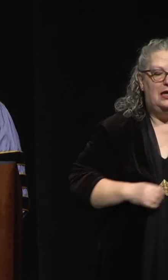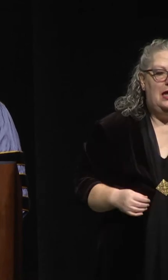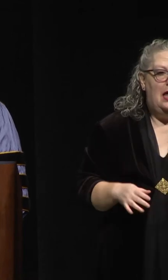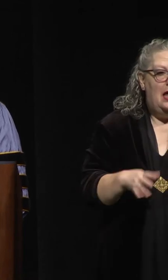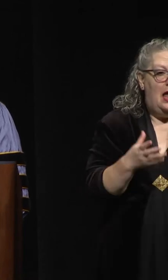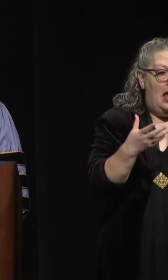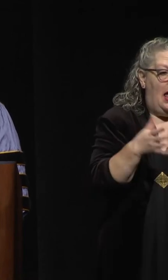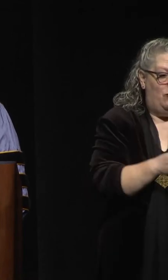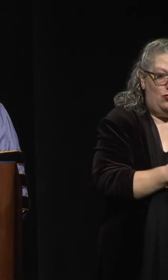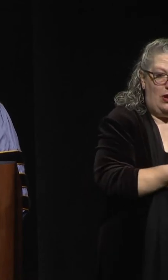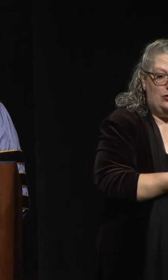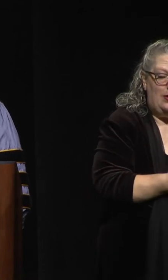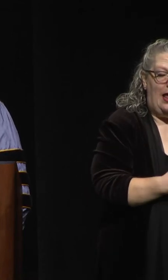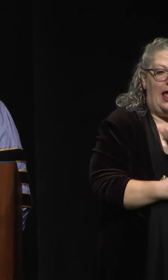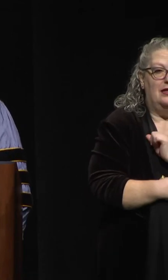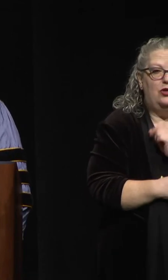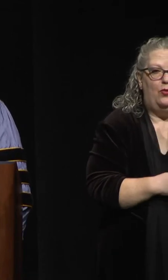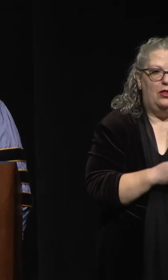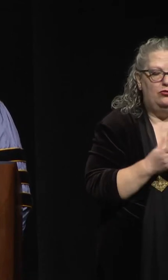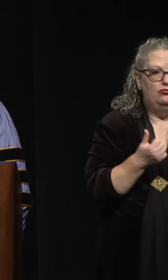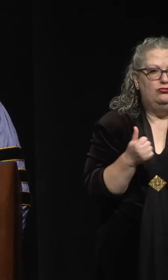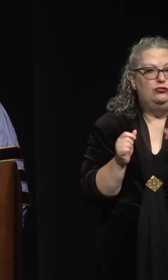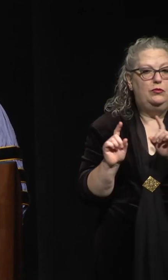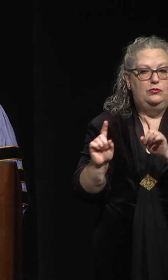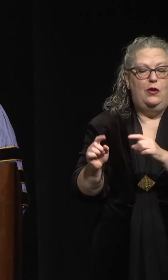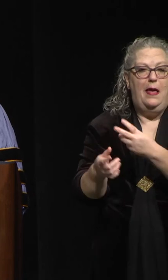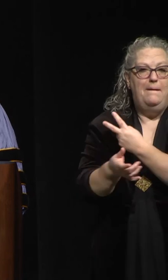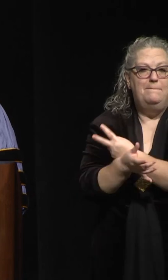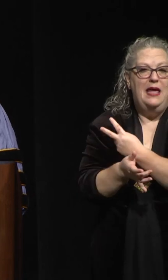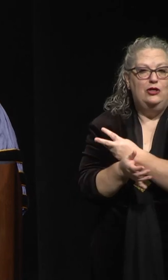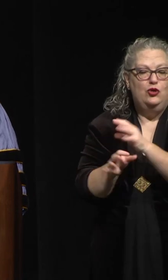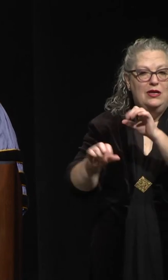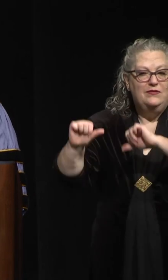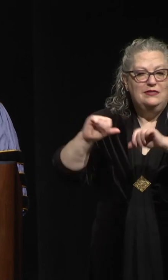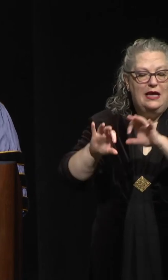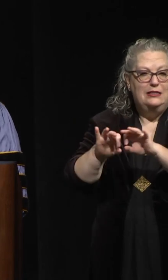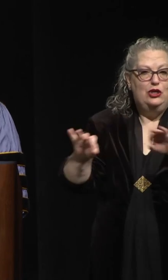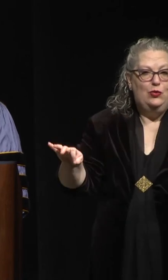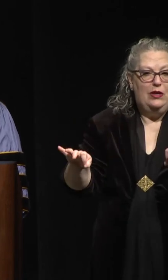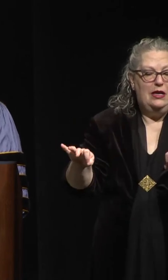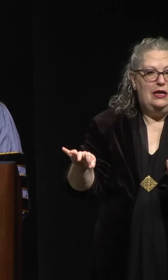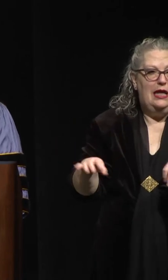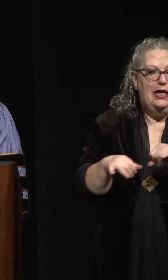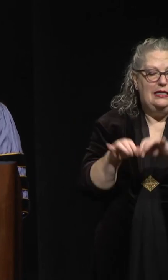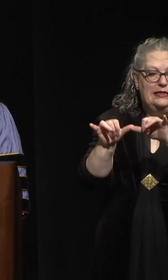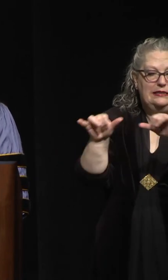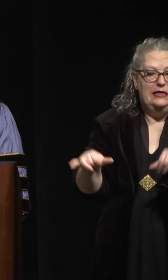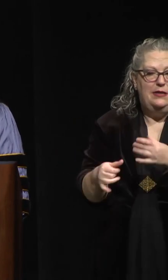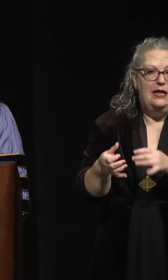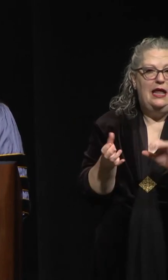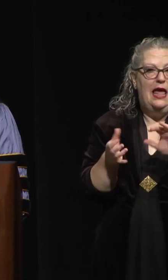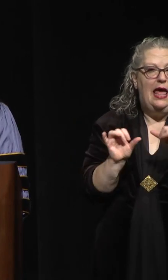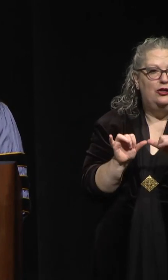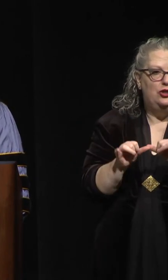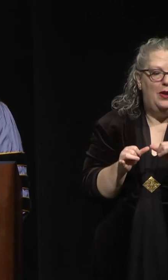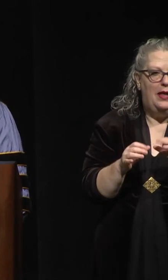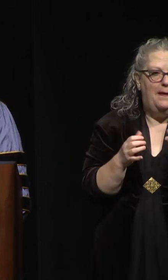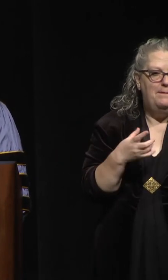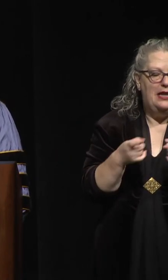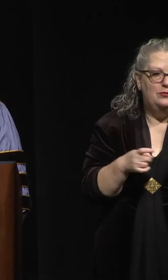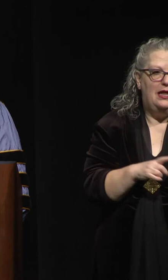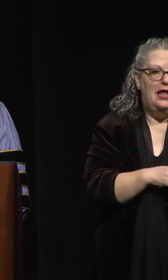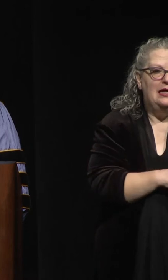After graduation, Alexandra will pursue a Master of Science degree in Systems and Engineering Management